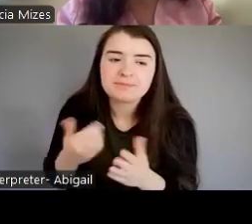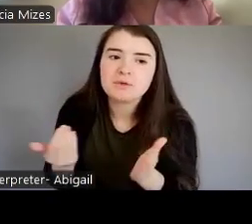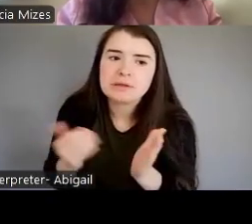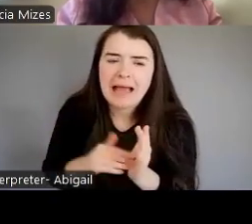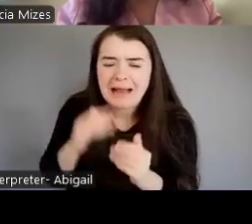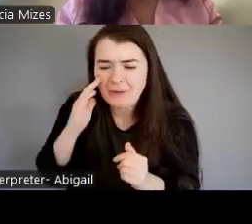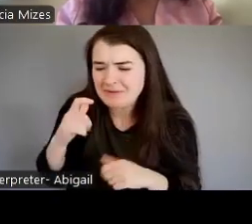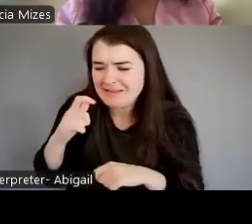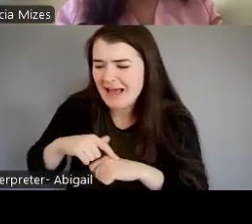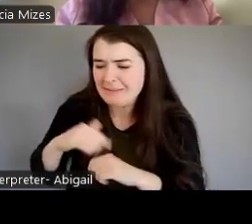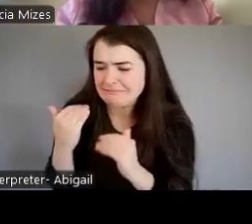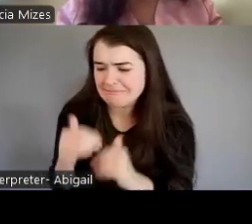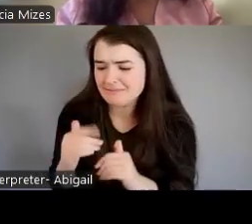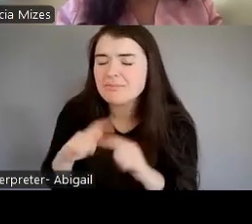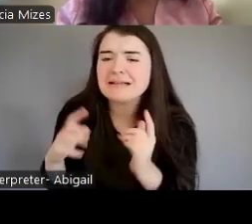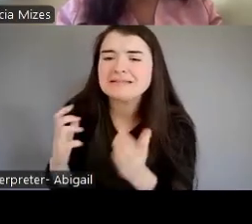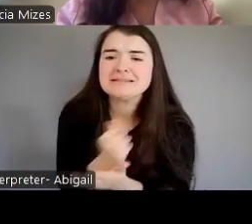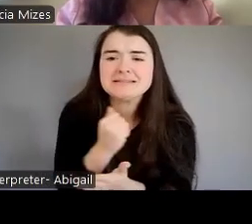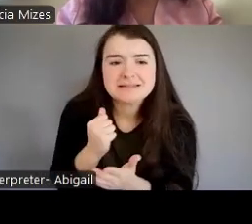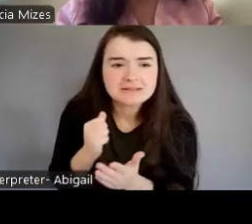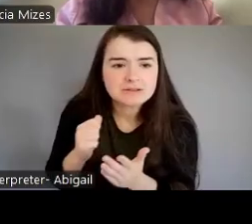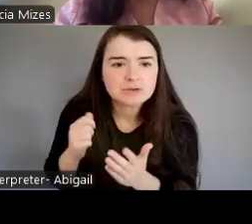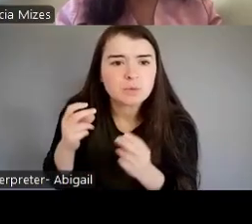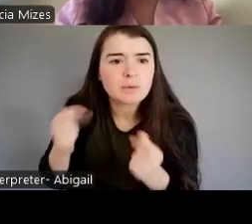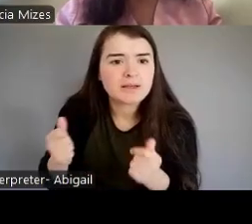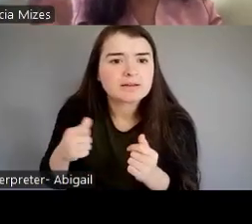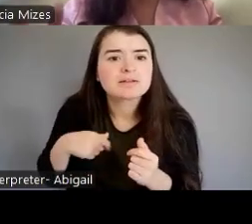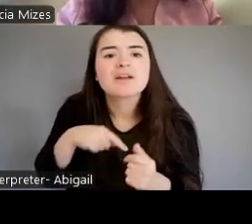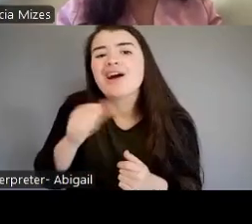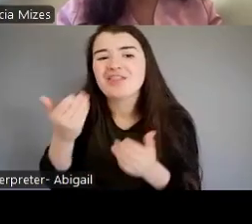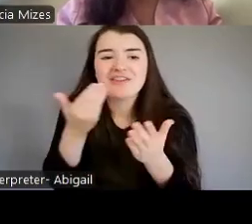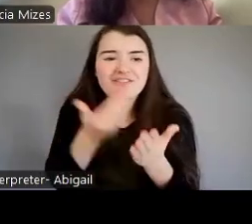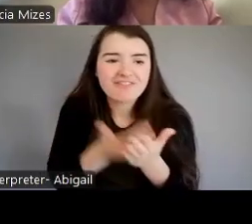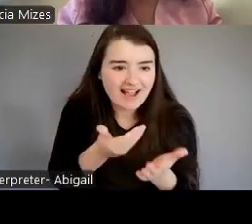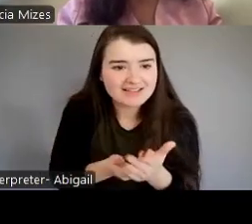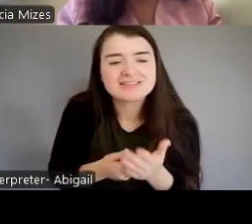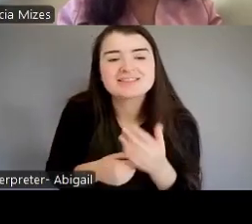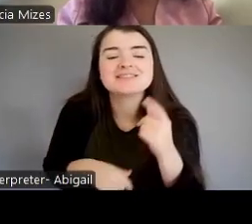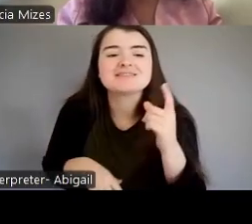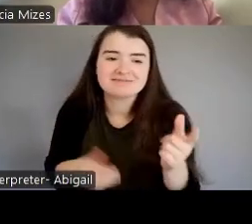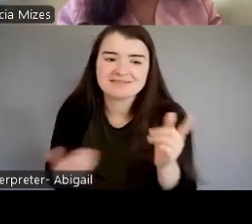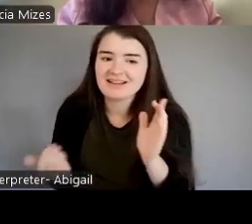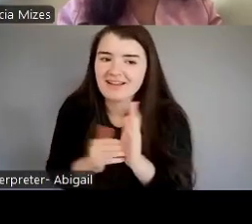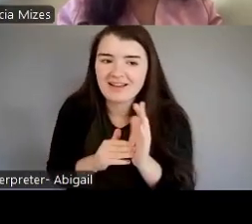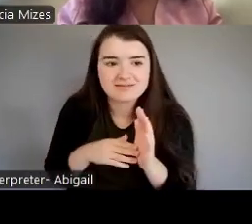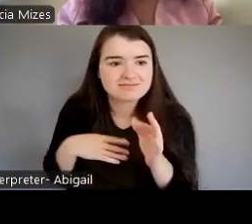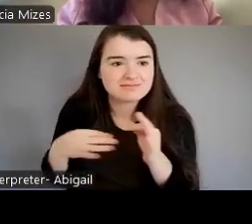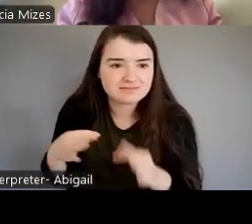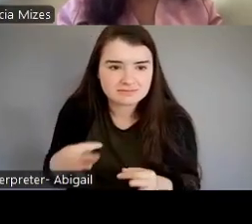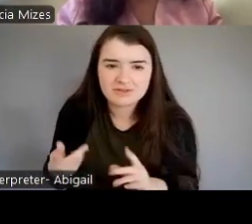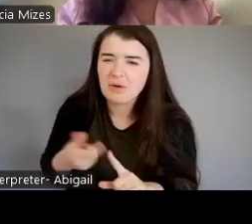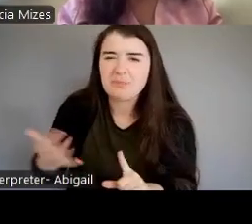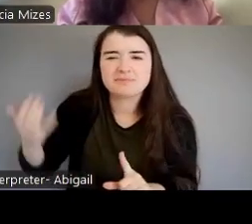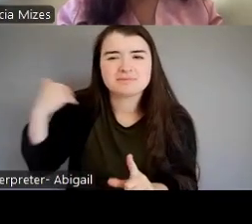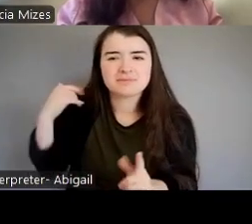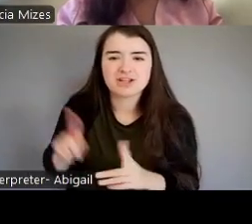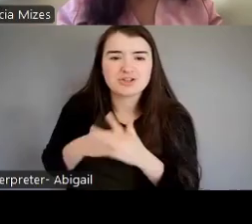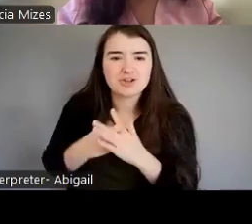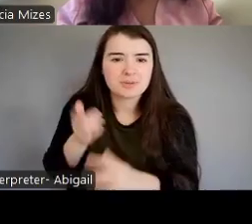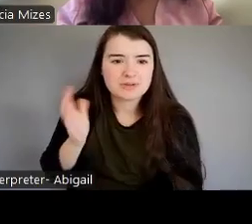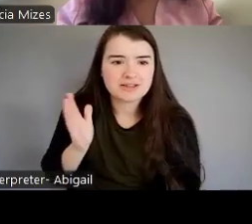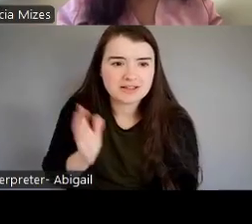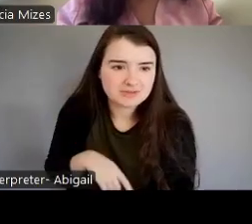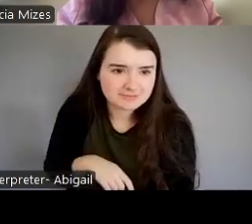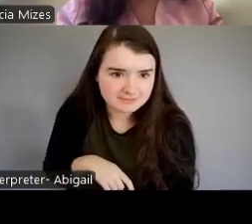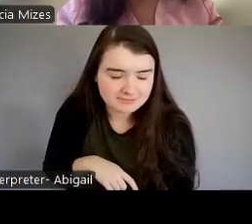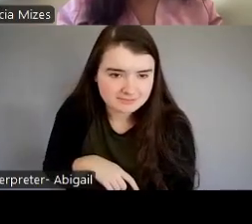on time, but really quickly, some other skin cancer facts versus fiction, just to review again some stuff from the beginning. So sun